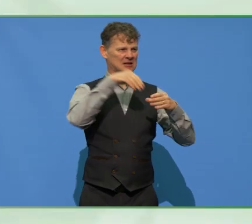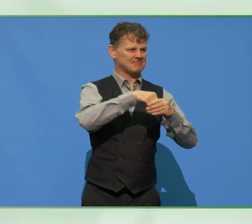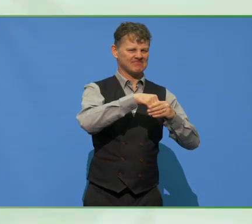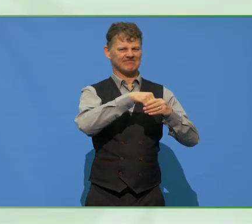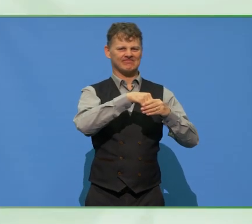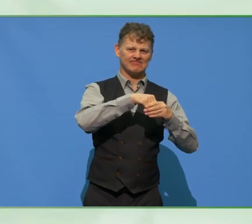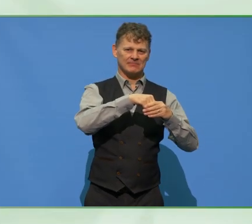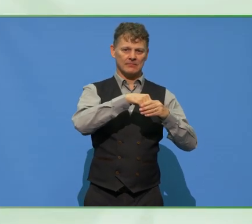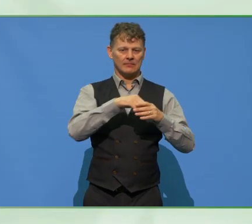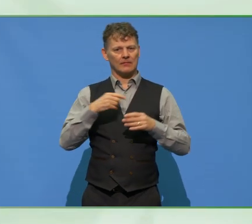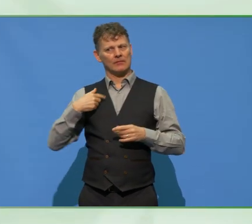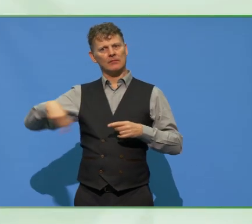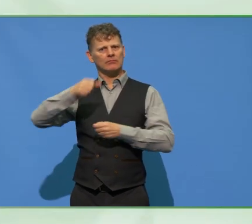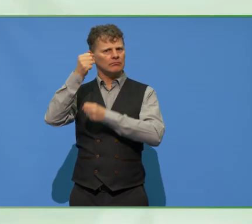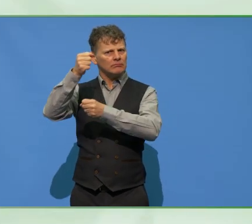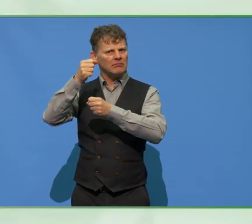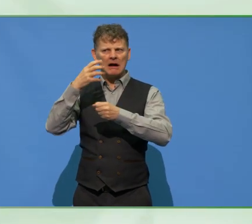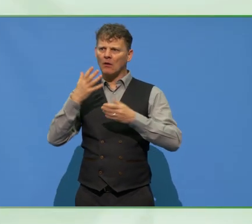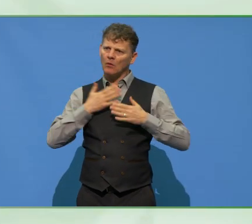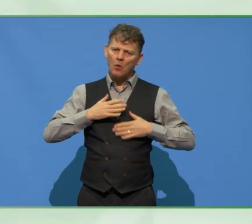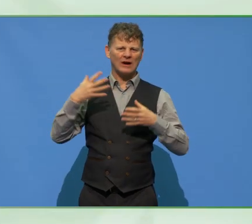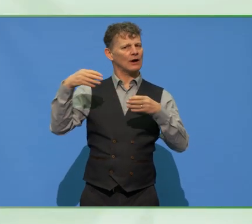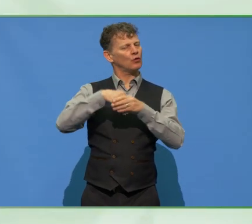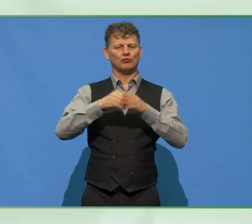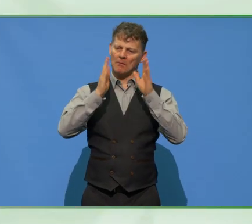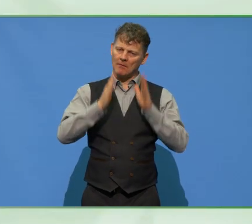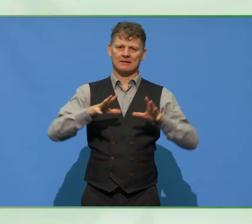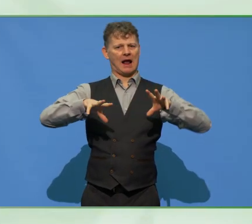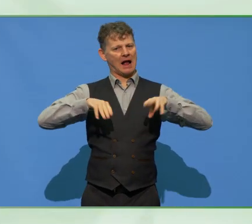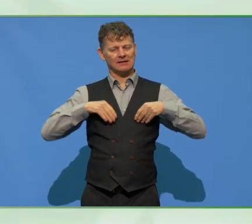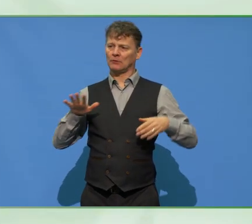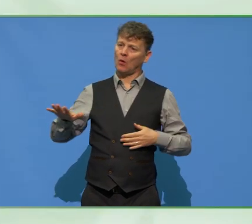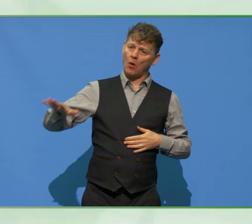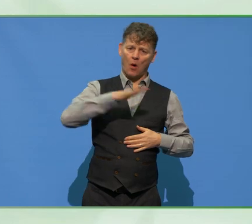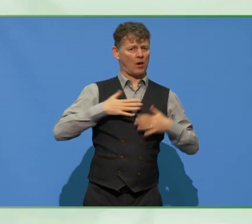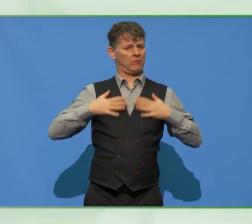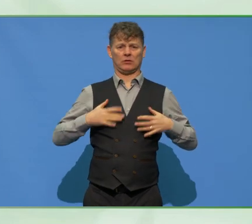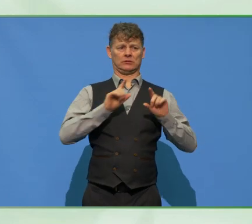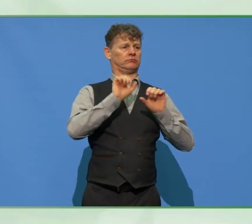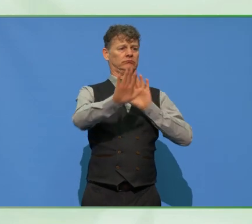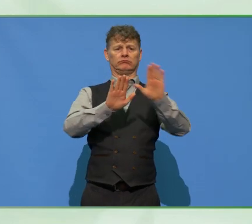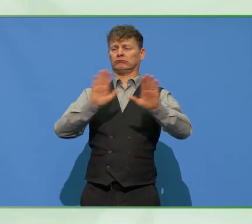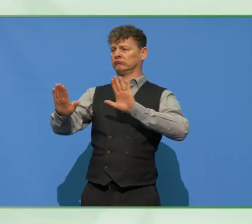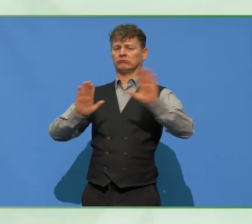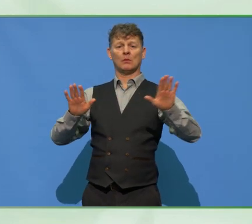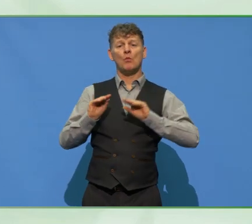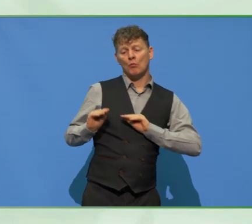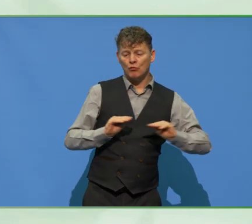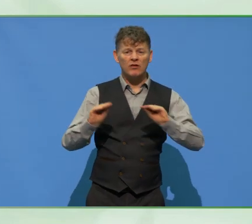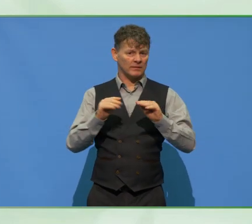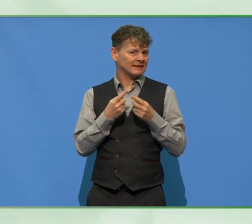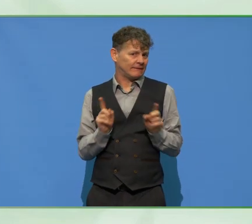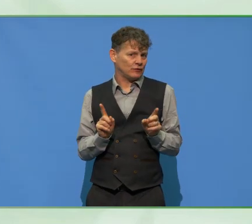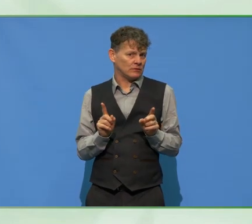in movement means recognizing that all bodies move differently and that all types of movement